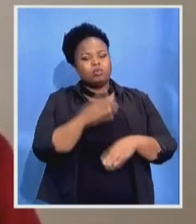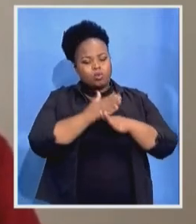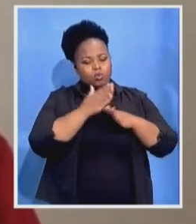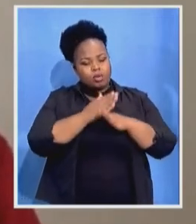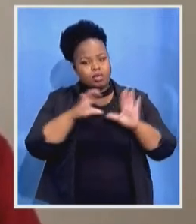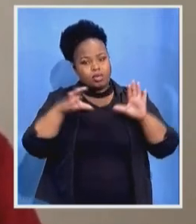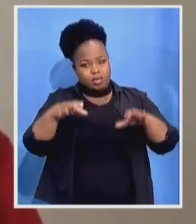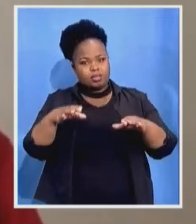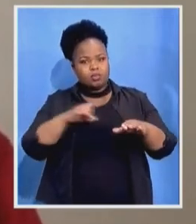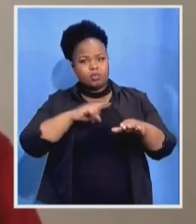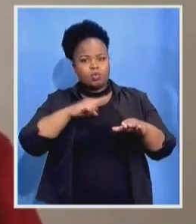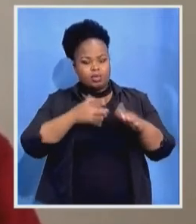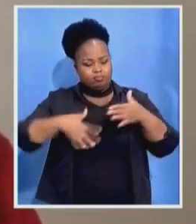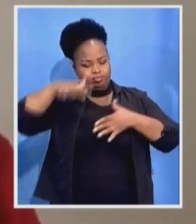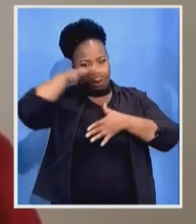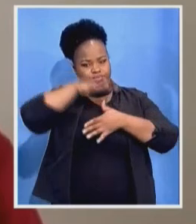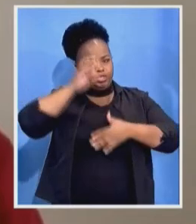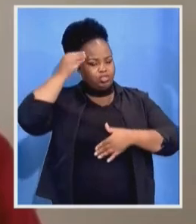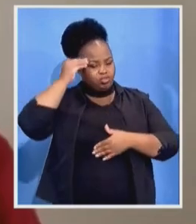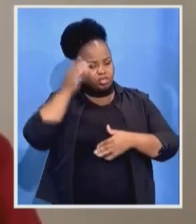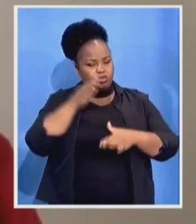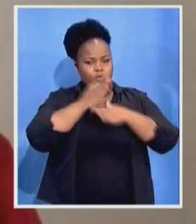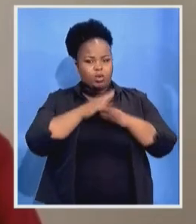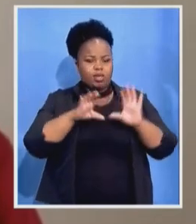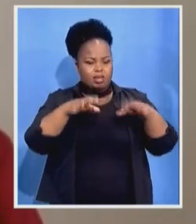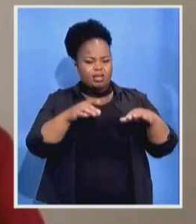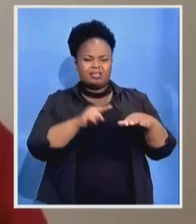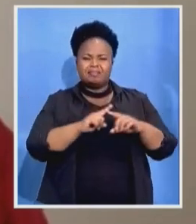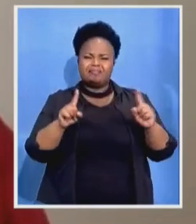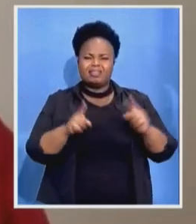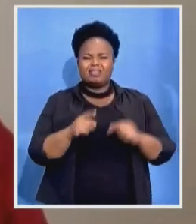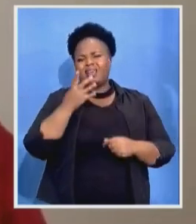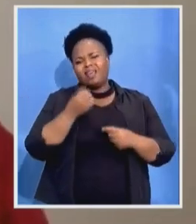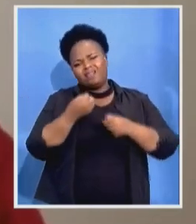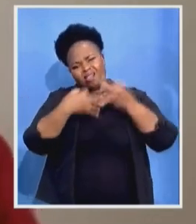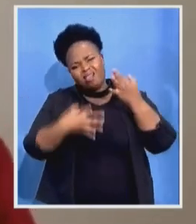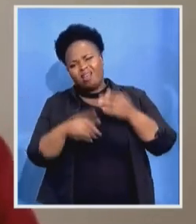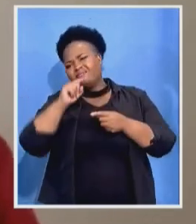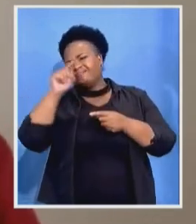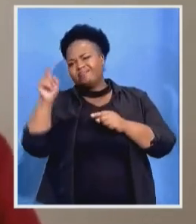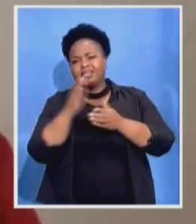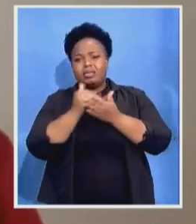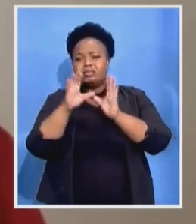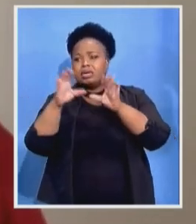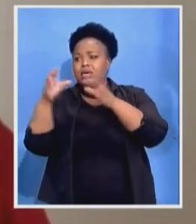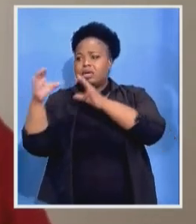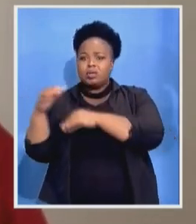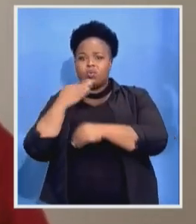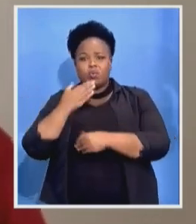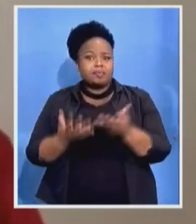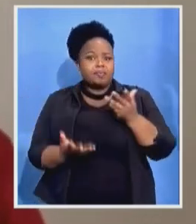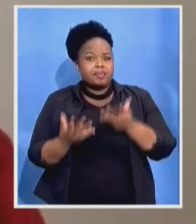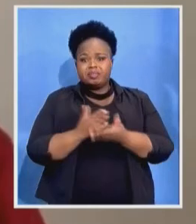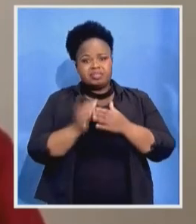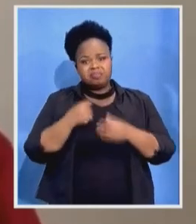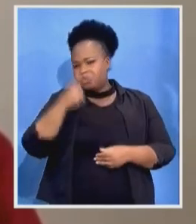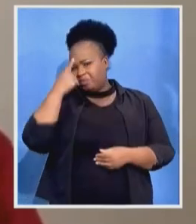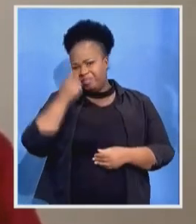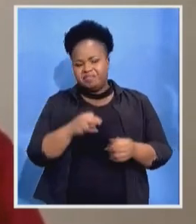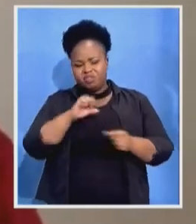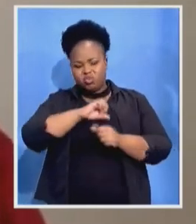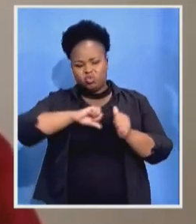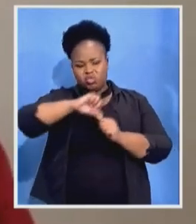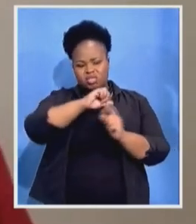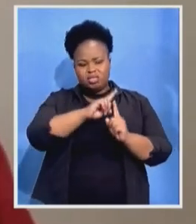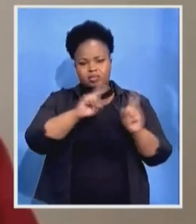the working class. But there are many other sectors of society who may not even believe in socialism, but who stand to benefit in a number